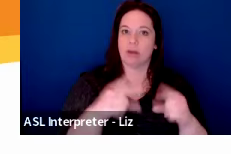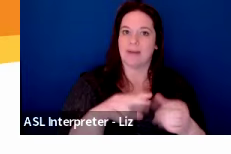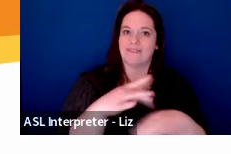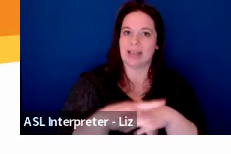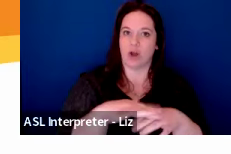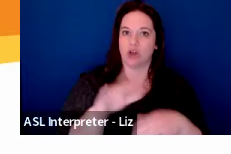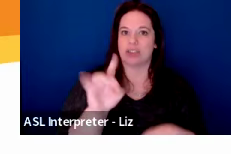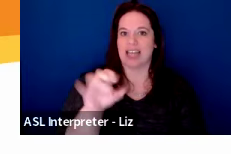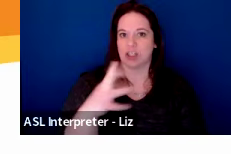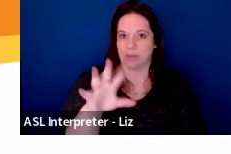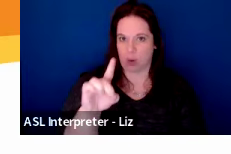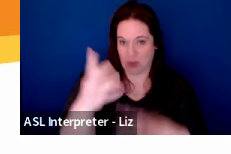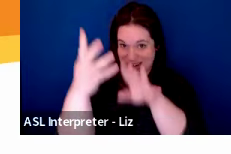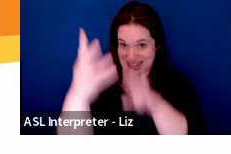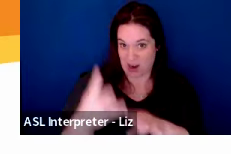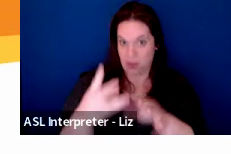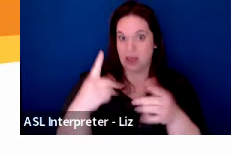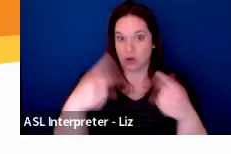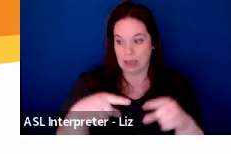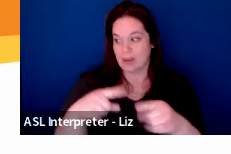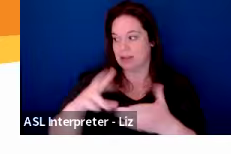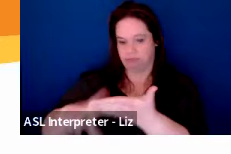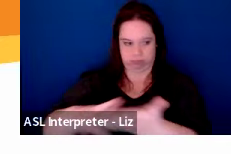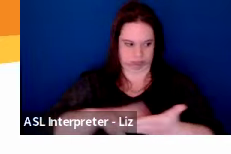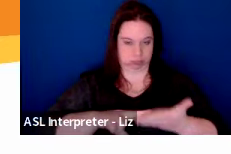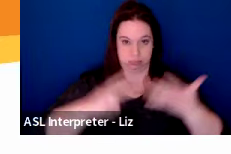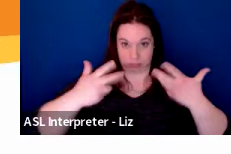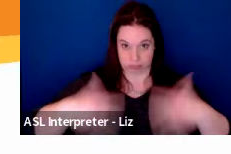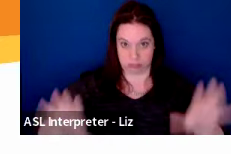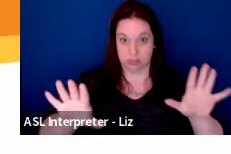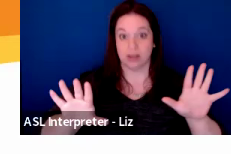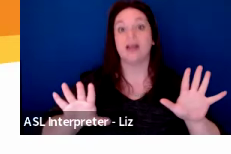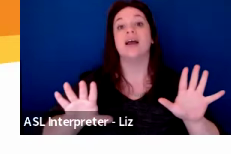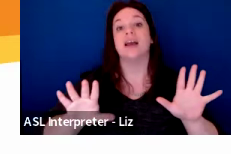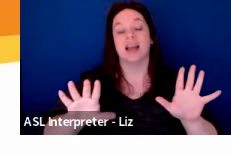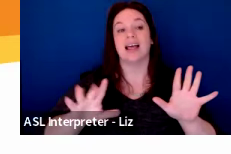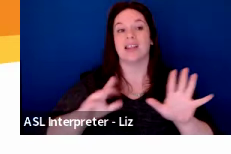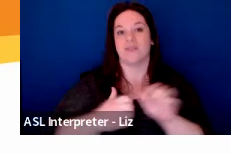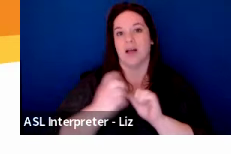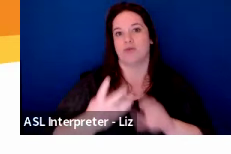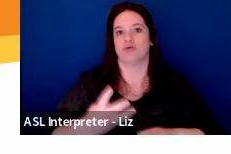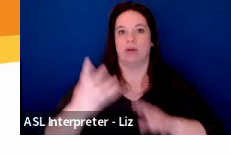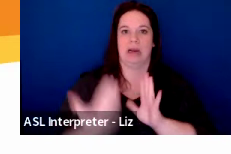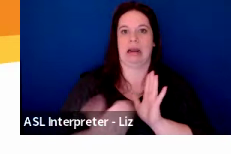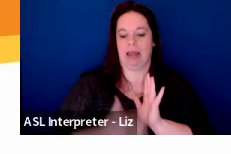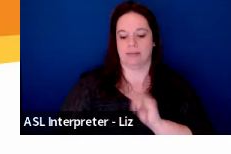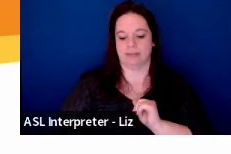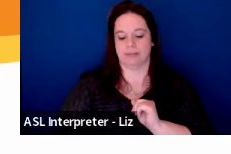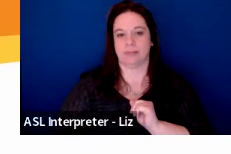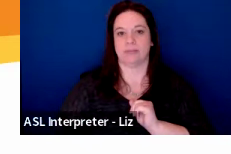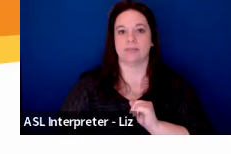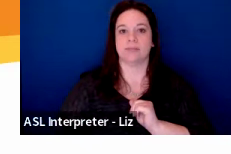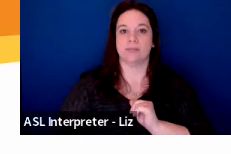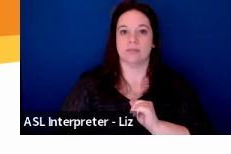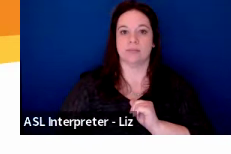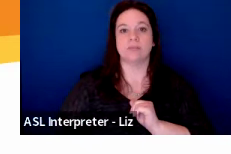the agreement and get the necessary signatures, and there's a follow-up and you upload the grant agreement again. We